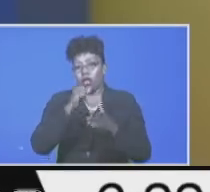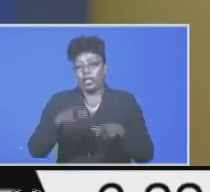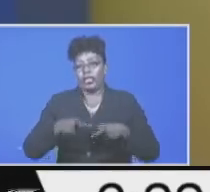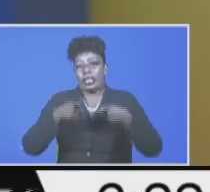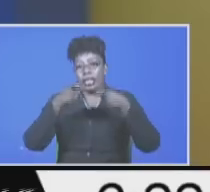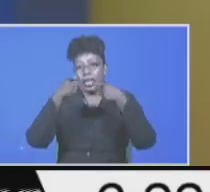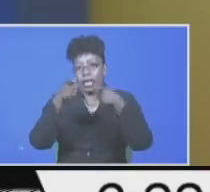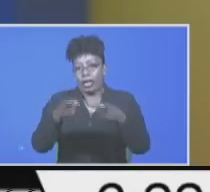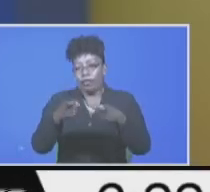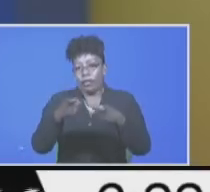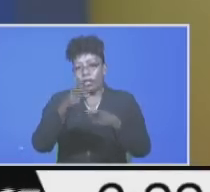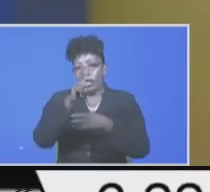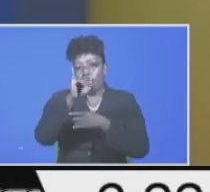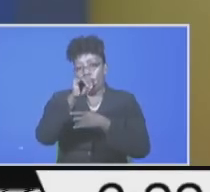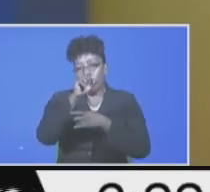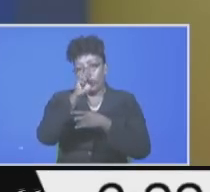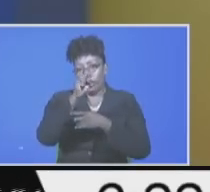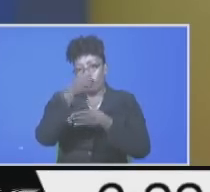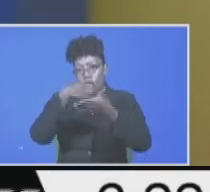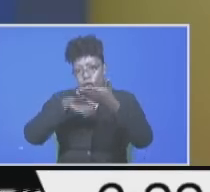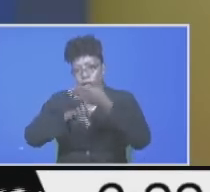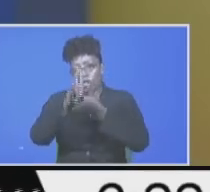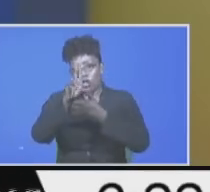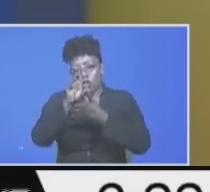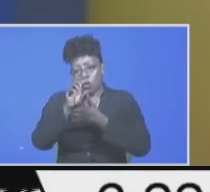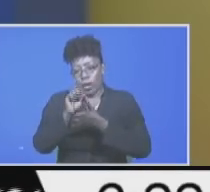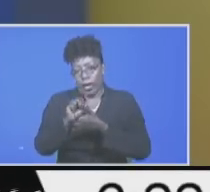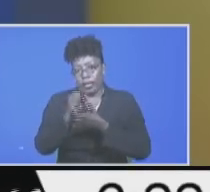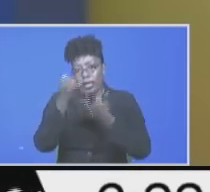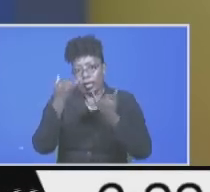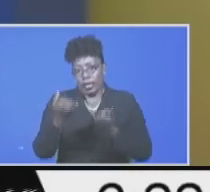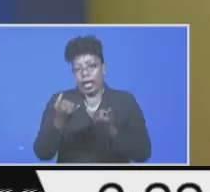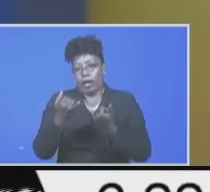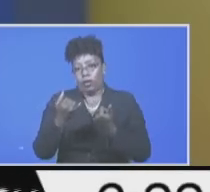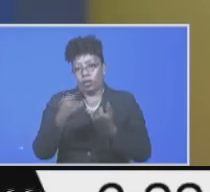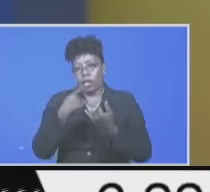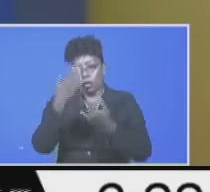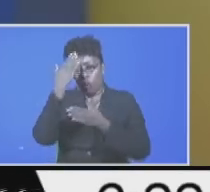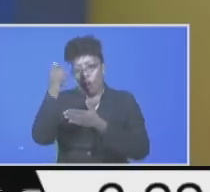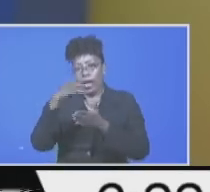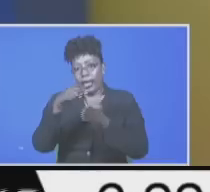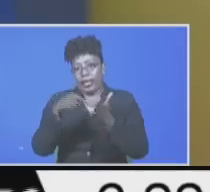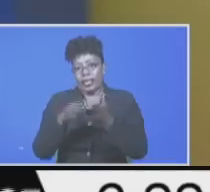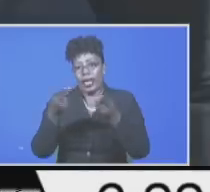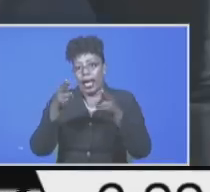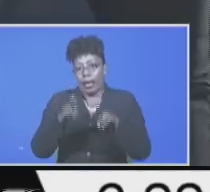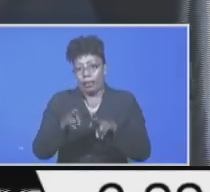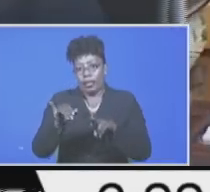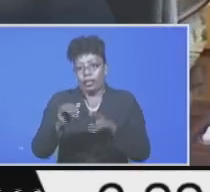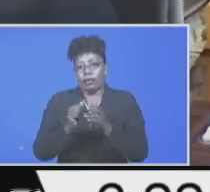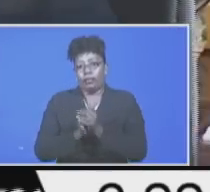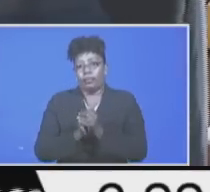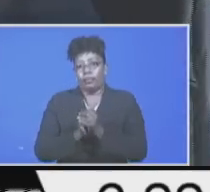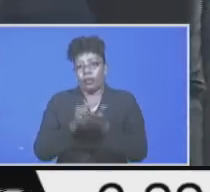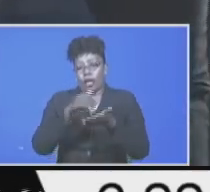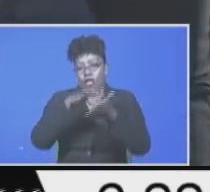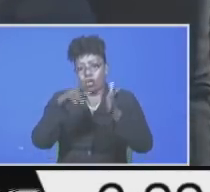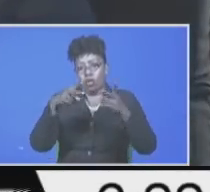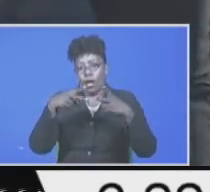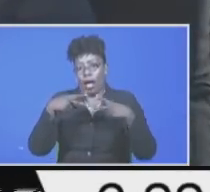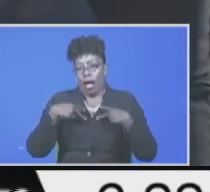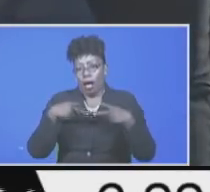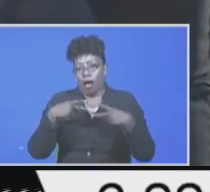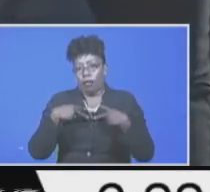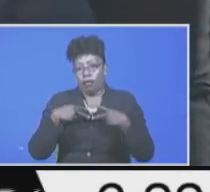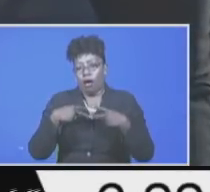States. Minister of Foreign Affairs, the Honorable Darren Henfield, gave some insight on why this might be happening. A student who has a full